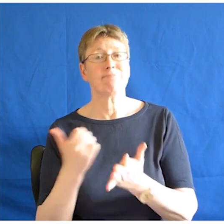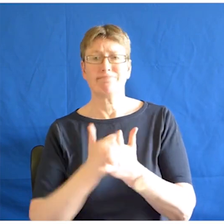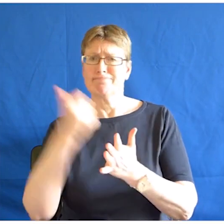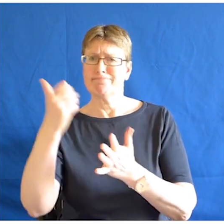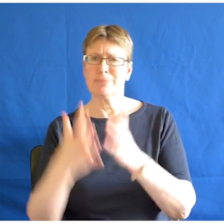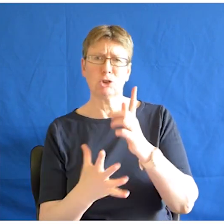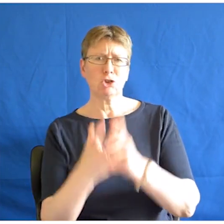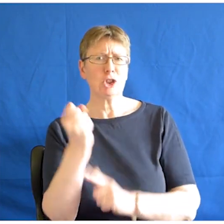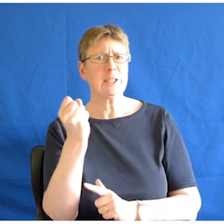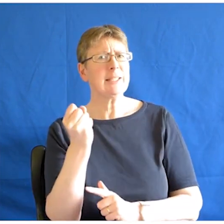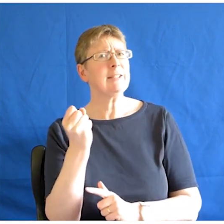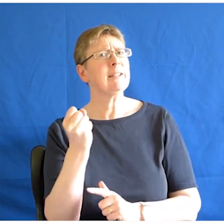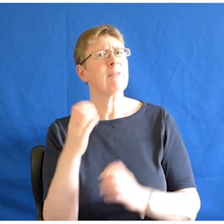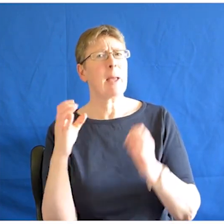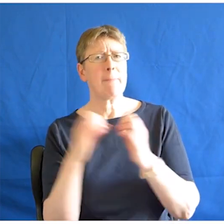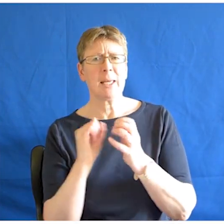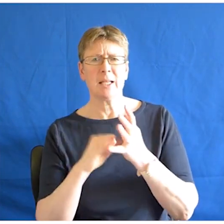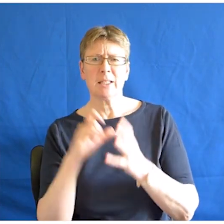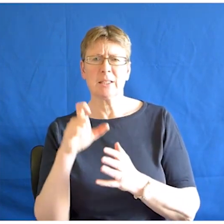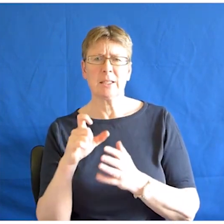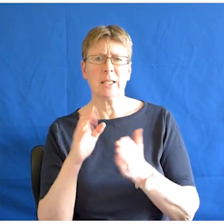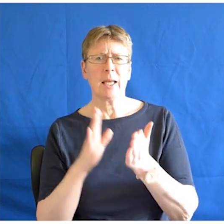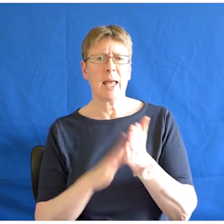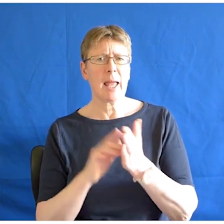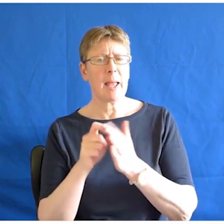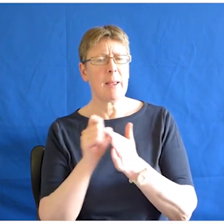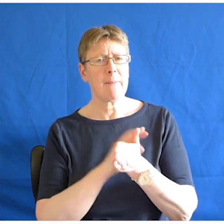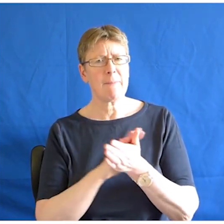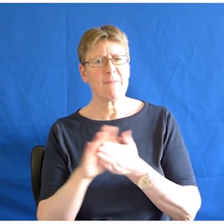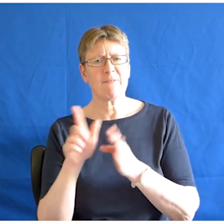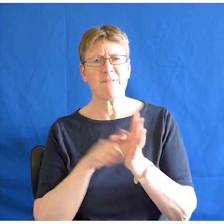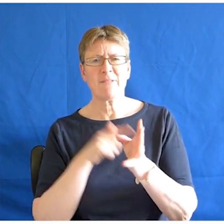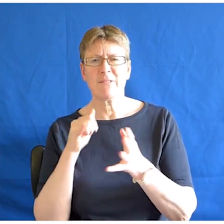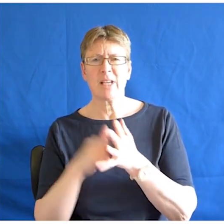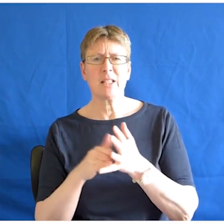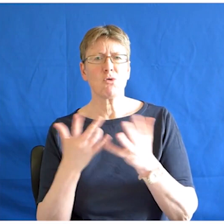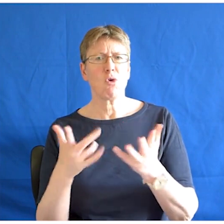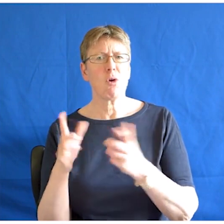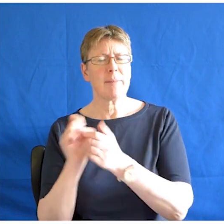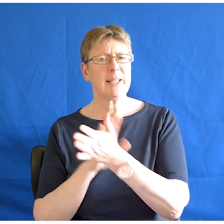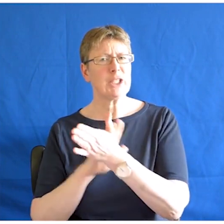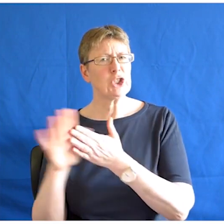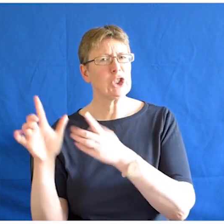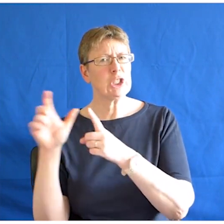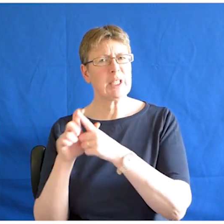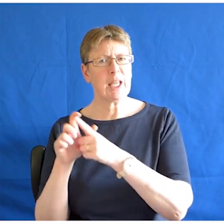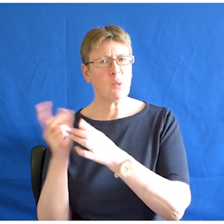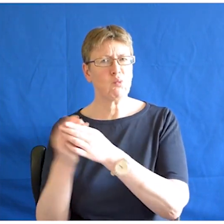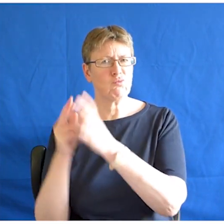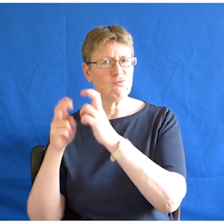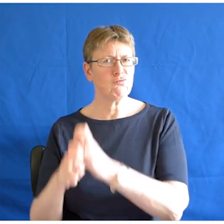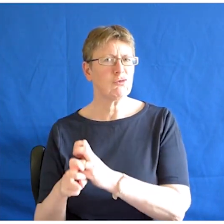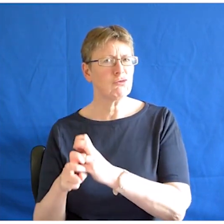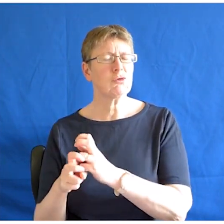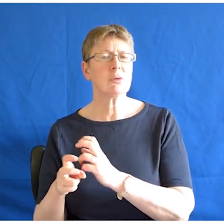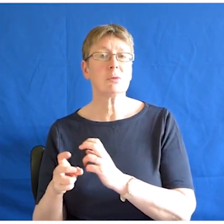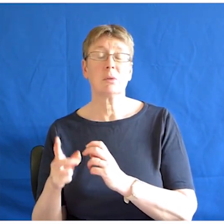managed to get through and graduate, whether it's with a BSc, an MPhys, or a PhD after 3 or 4 years of